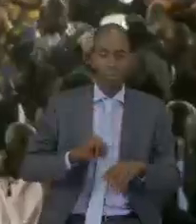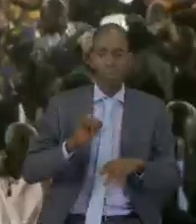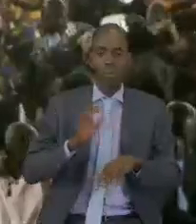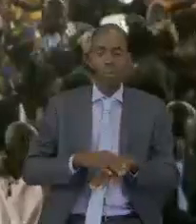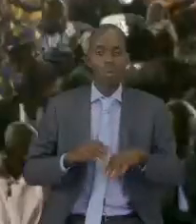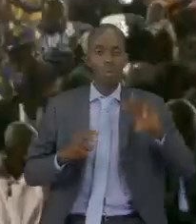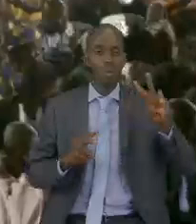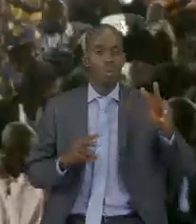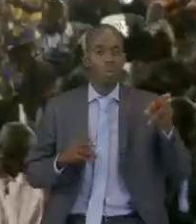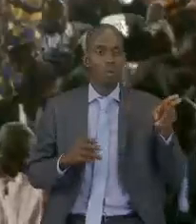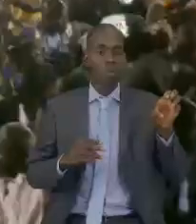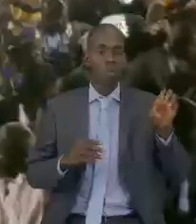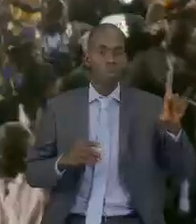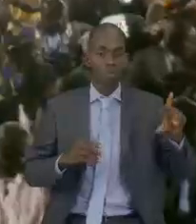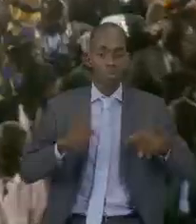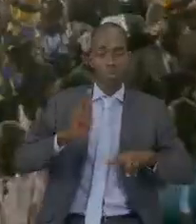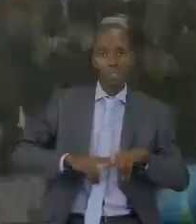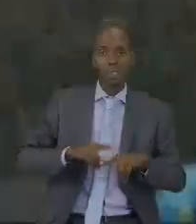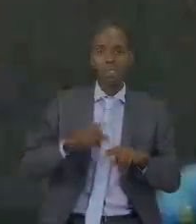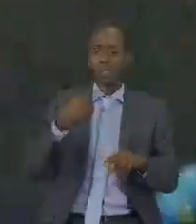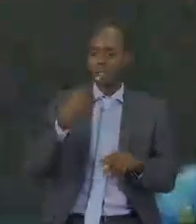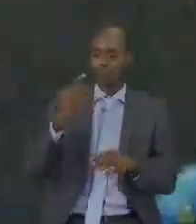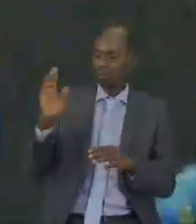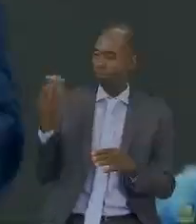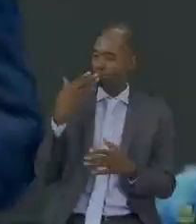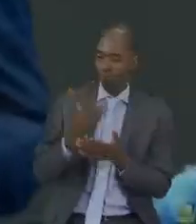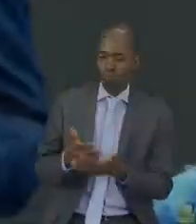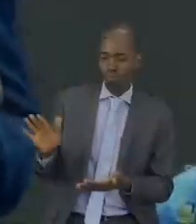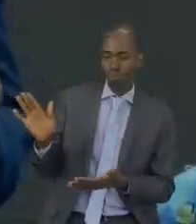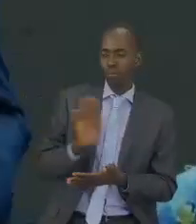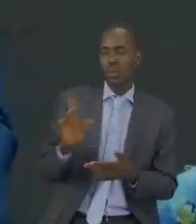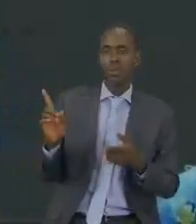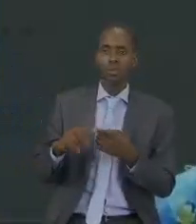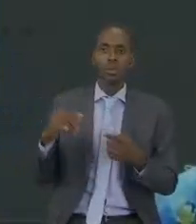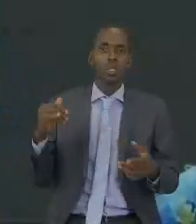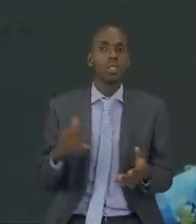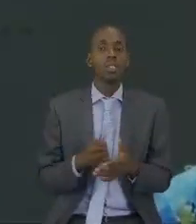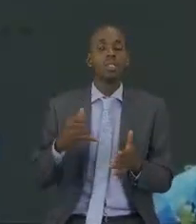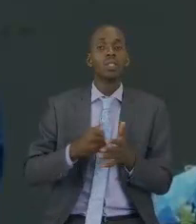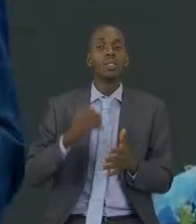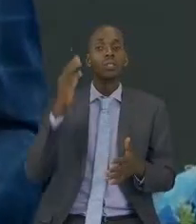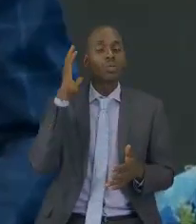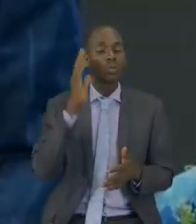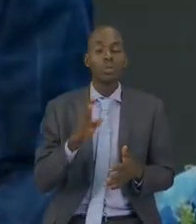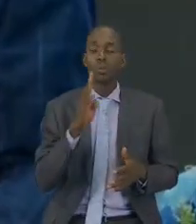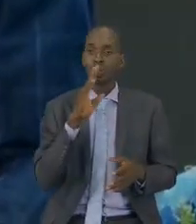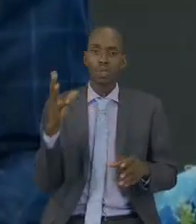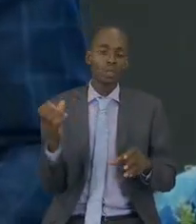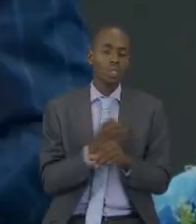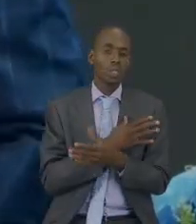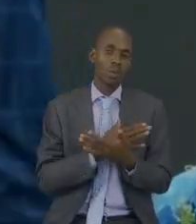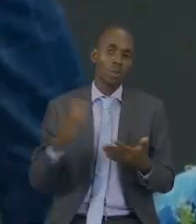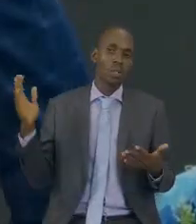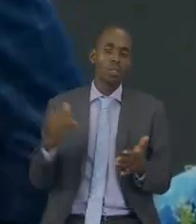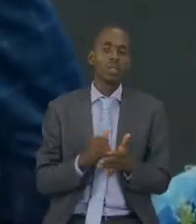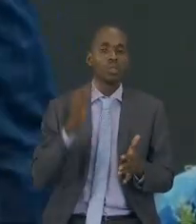saying bye-bye to your wheelchair. It's going to be antiquity. It will be taken to museum. It will not be